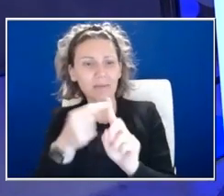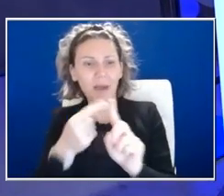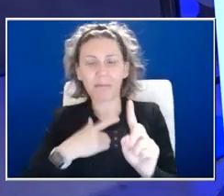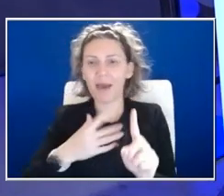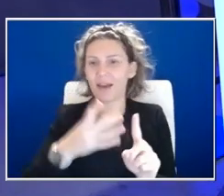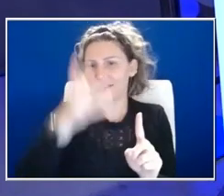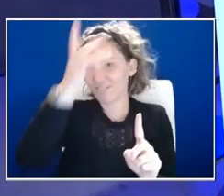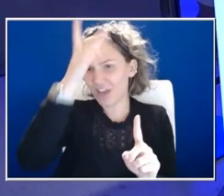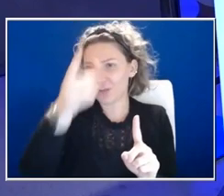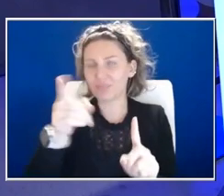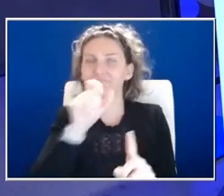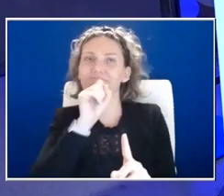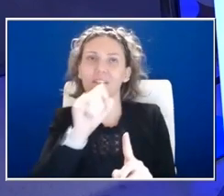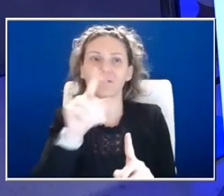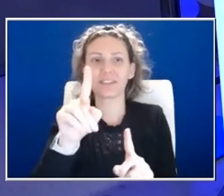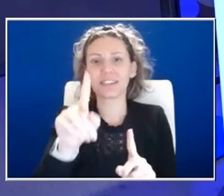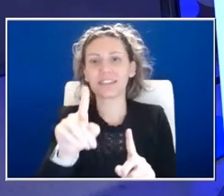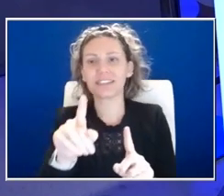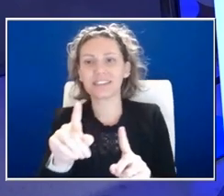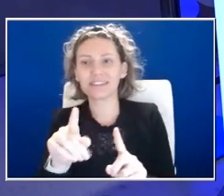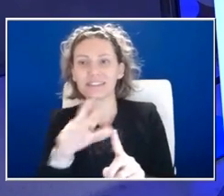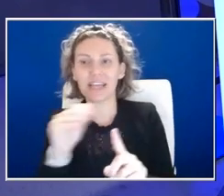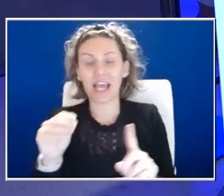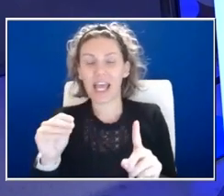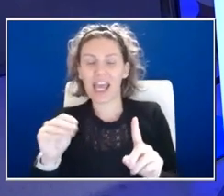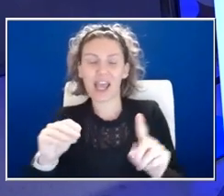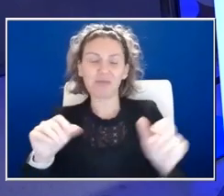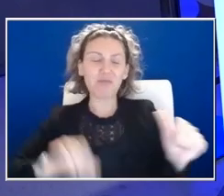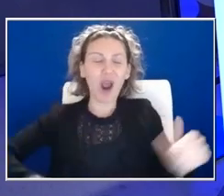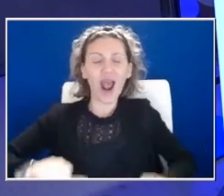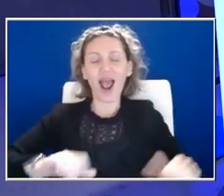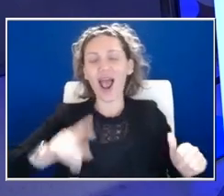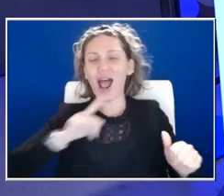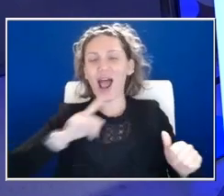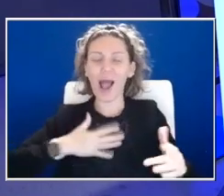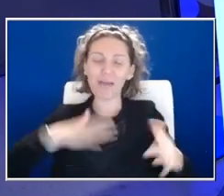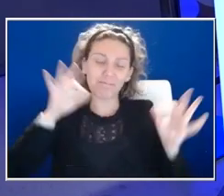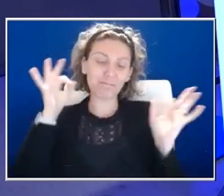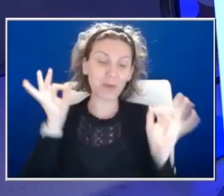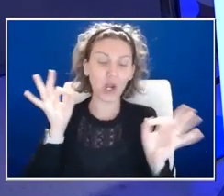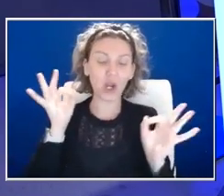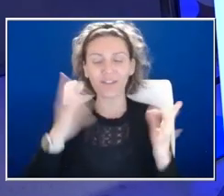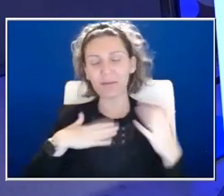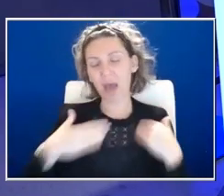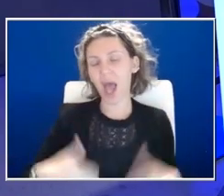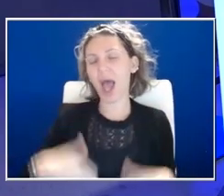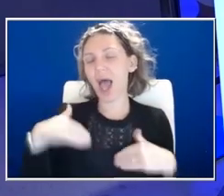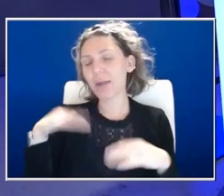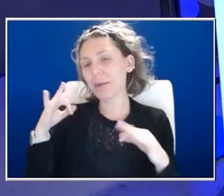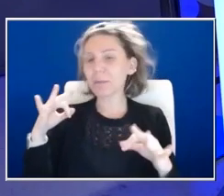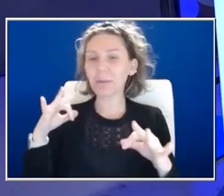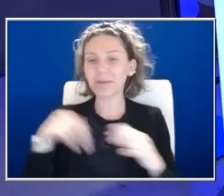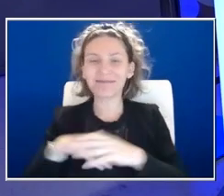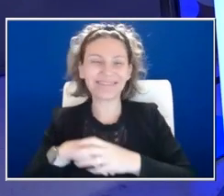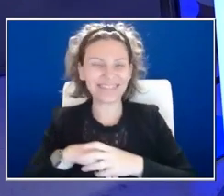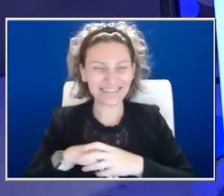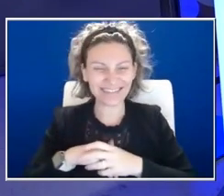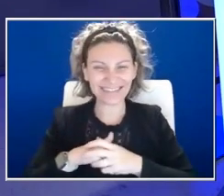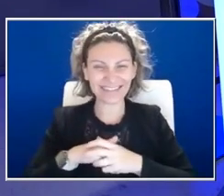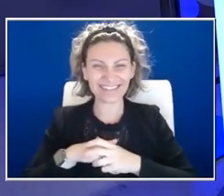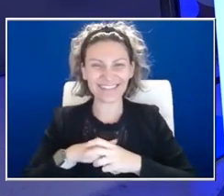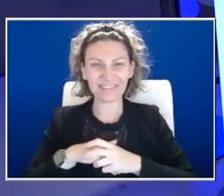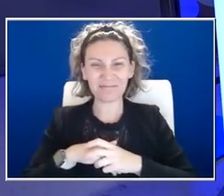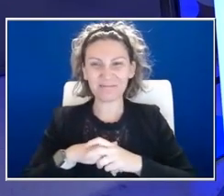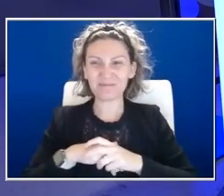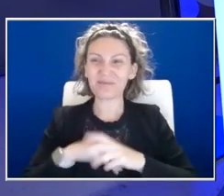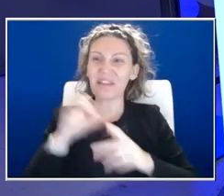his wellness exams because he loves to come and brag to me about how perfect. He's like a specimen, 76, he's so perfect, which is always like music